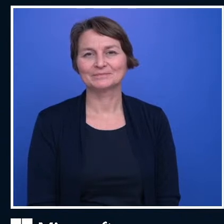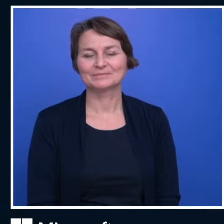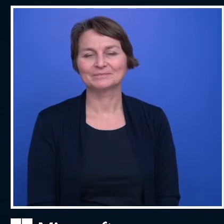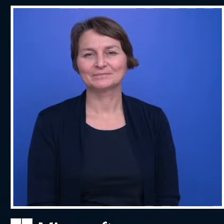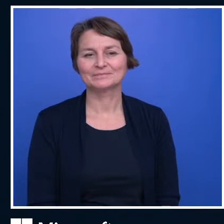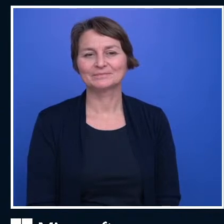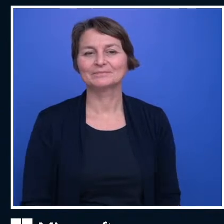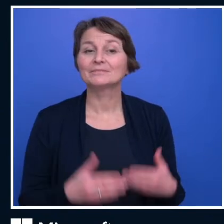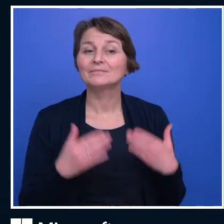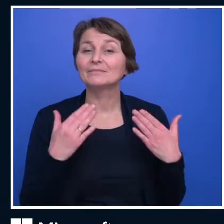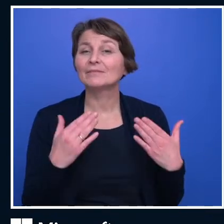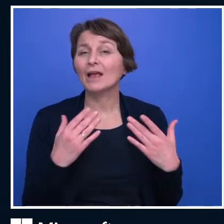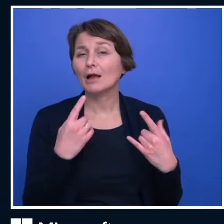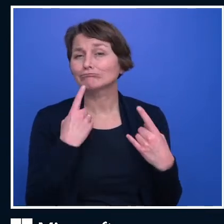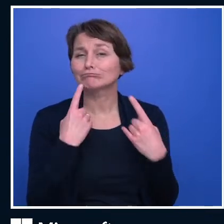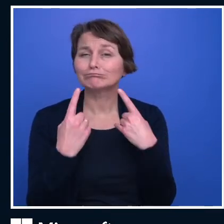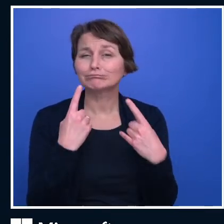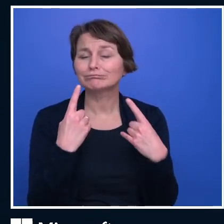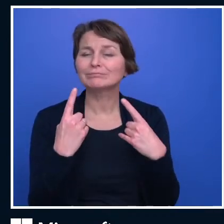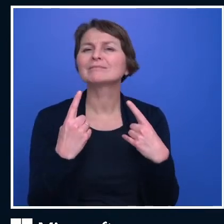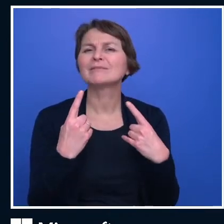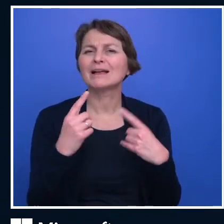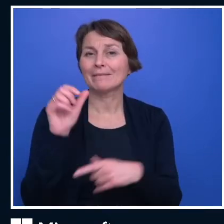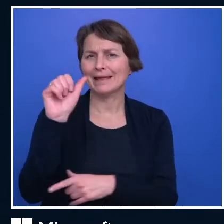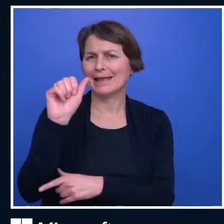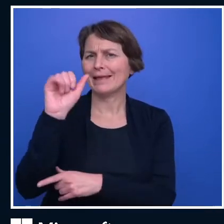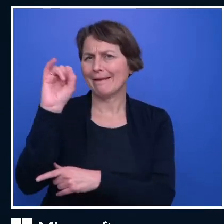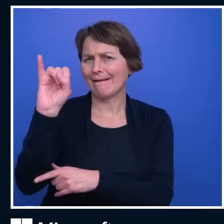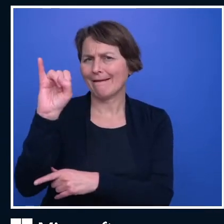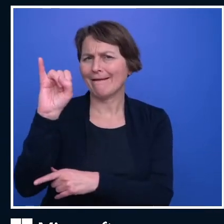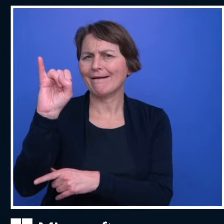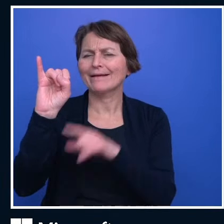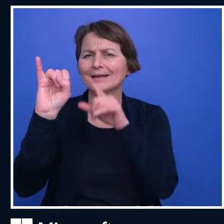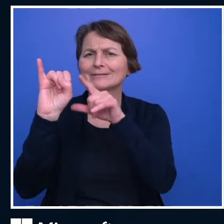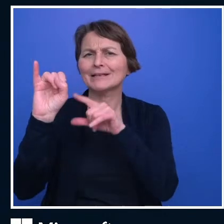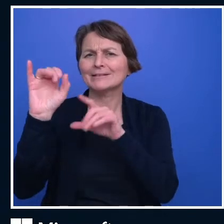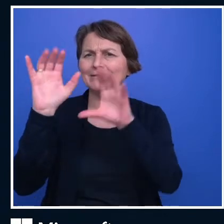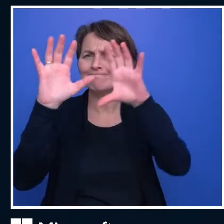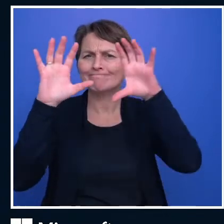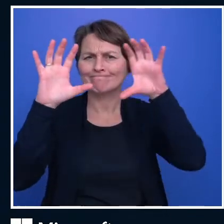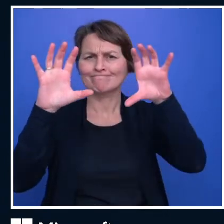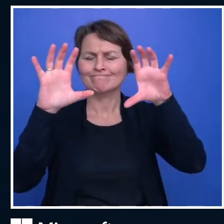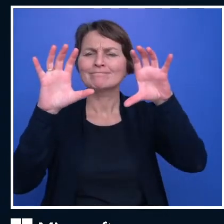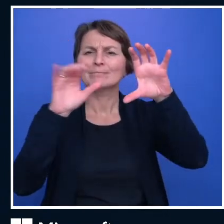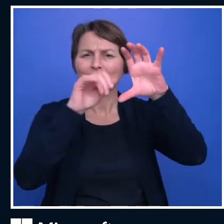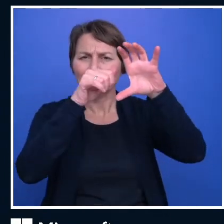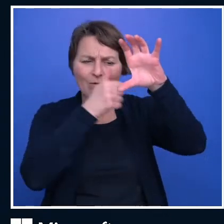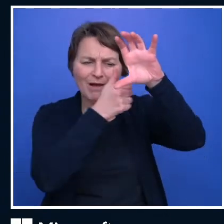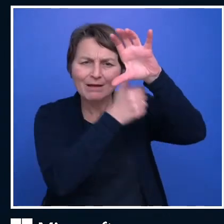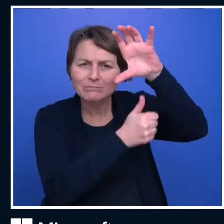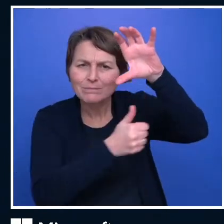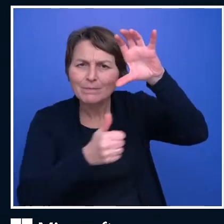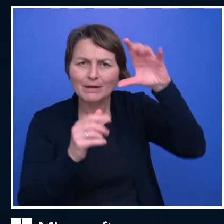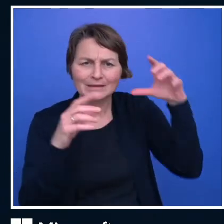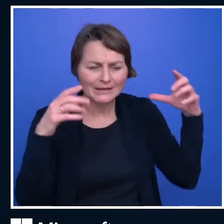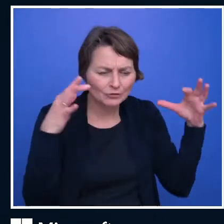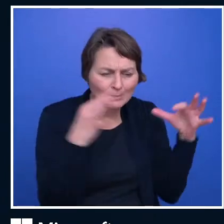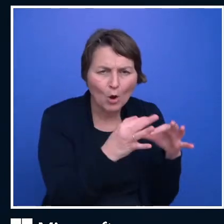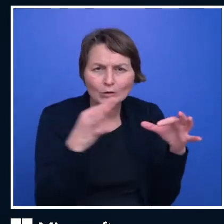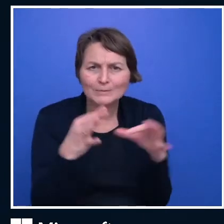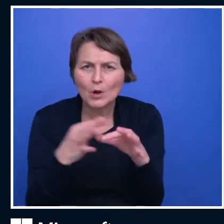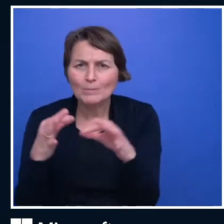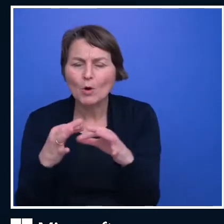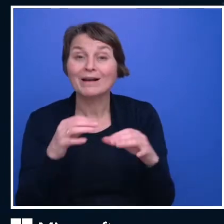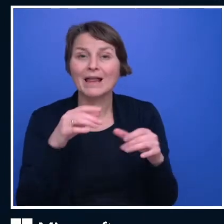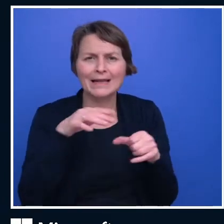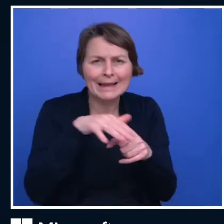sub areas within AI and ML careers. Let's talk about some different kind of areas you can specialize in. What are different